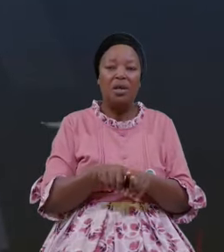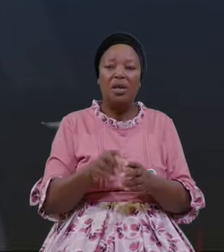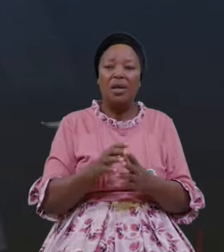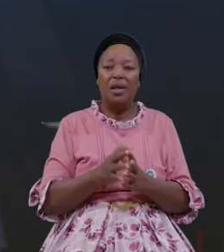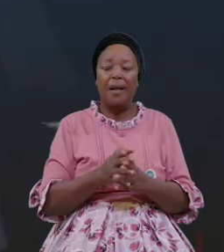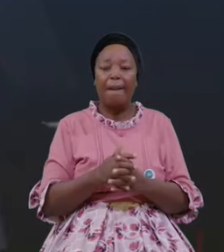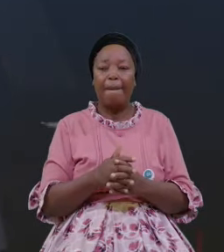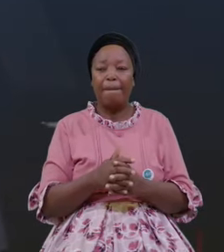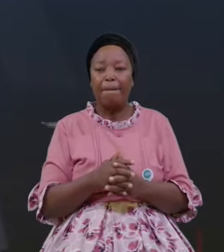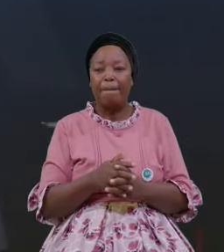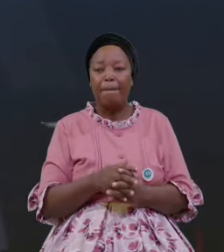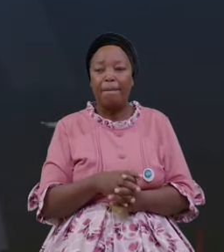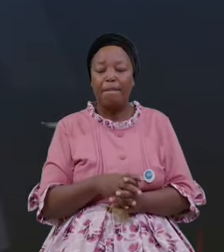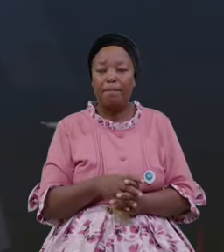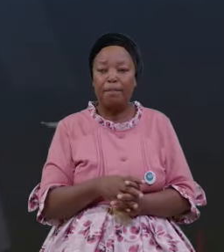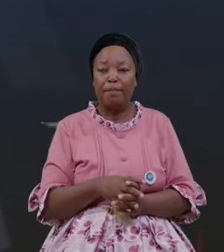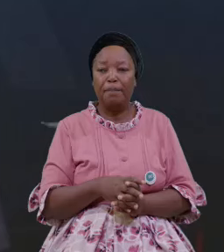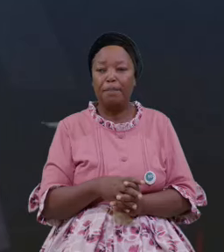crowd I've seen in Wukari.